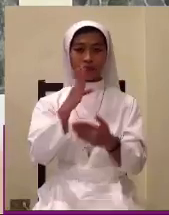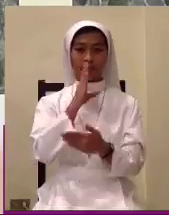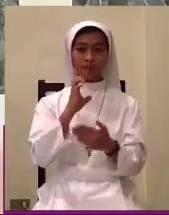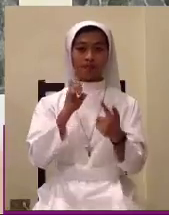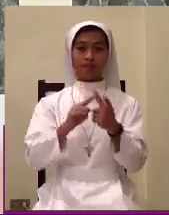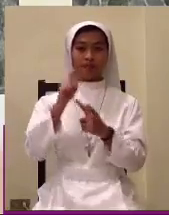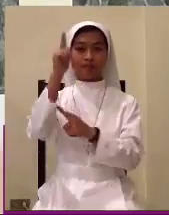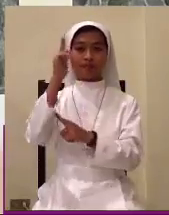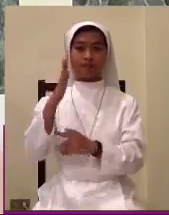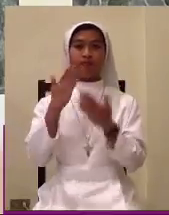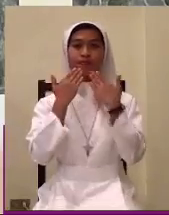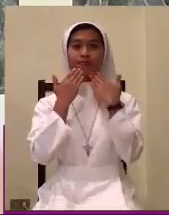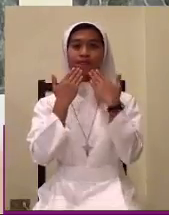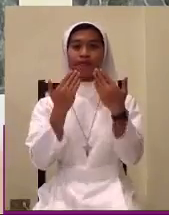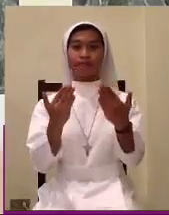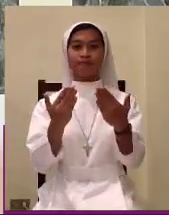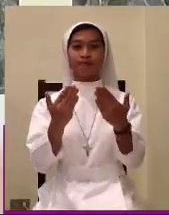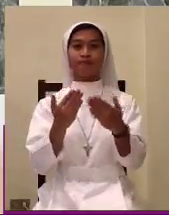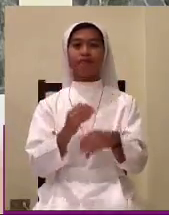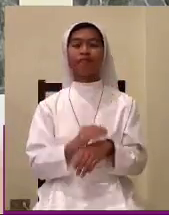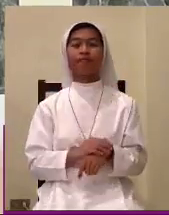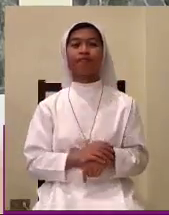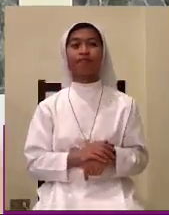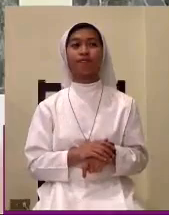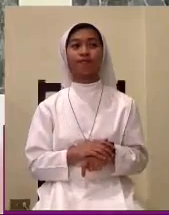God. Dios mabalos. God bless you.